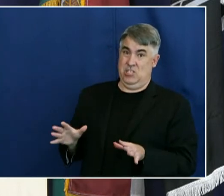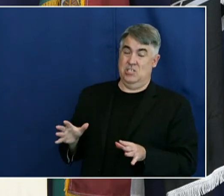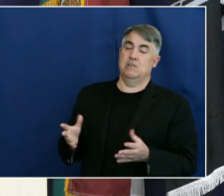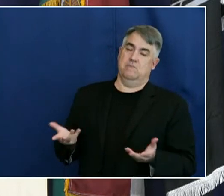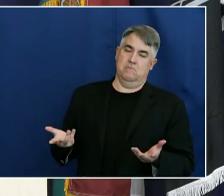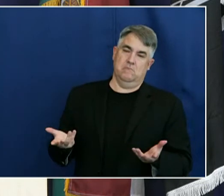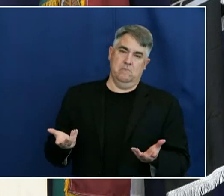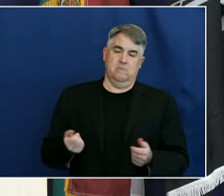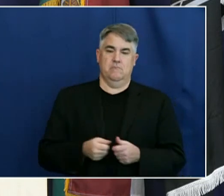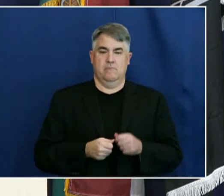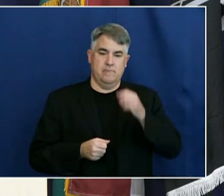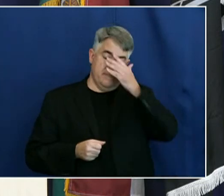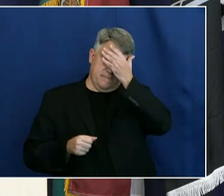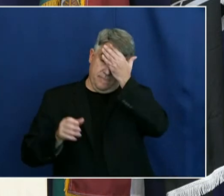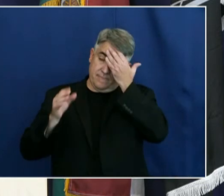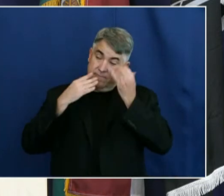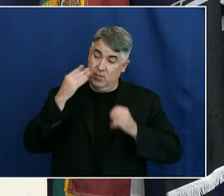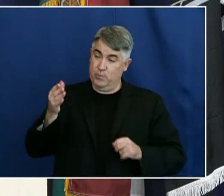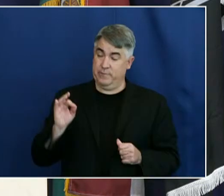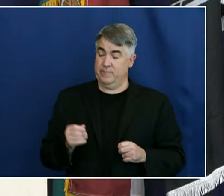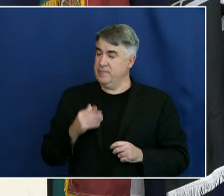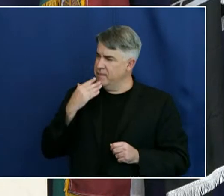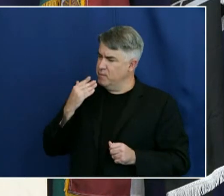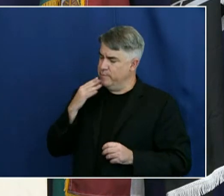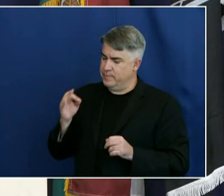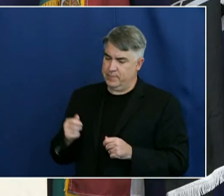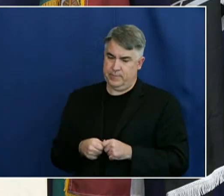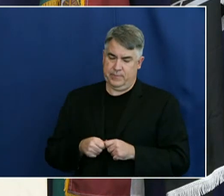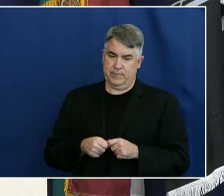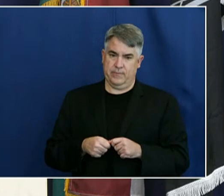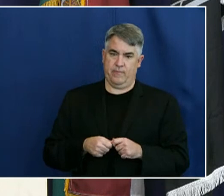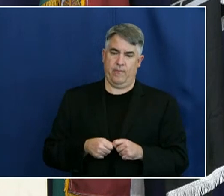Thank you so much. Appreciate it. Thank you, Derek.